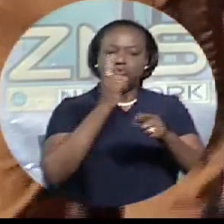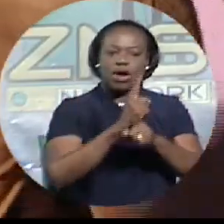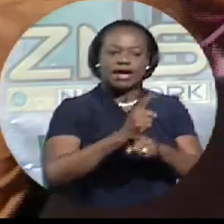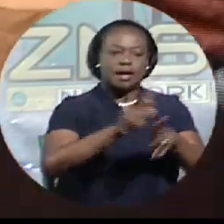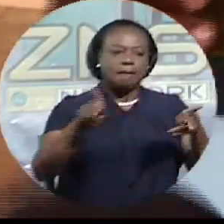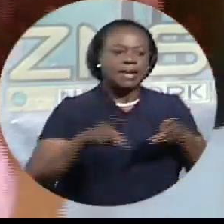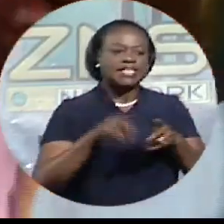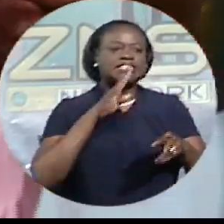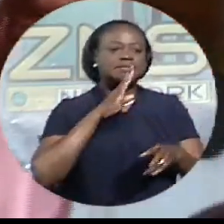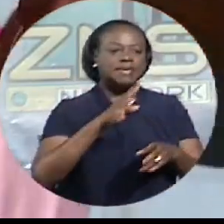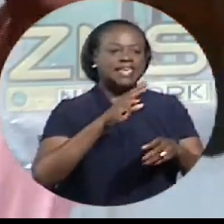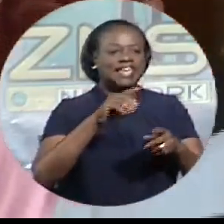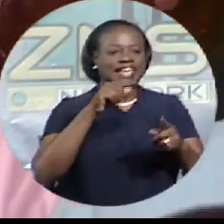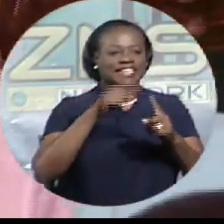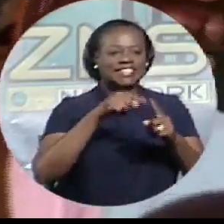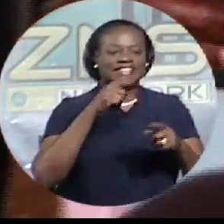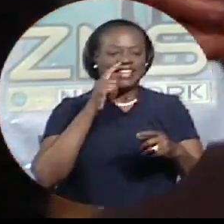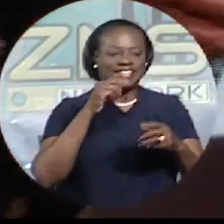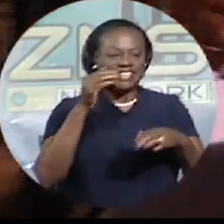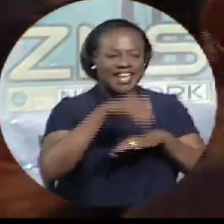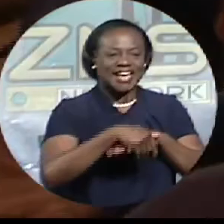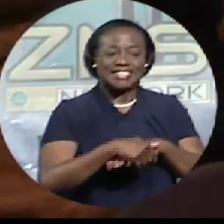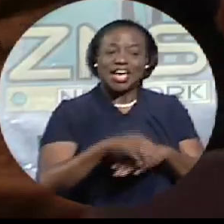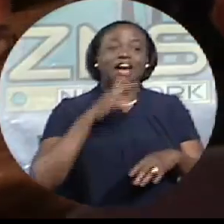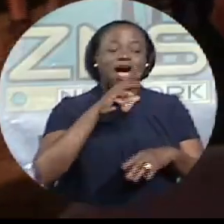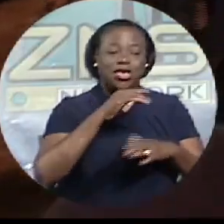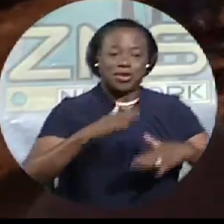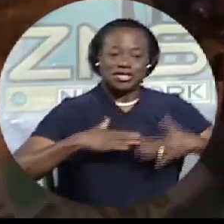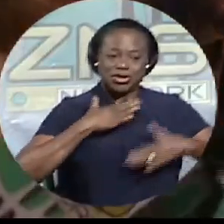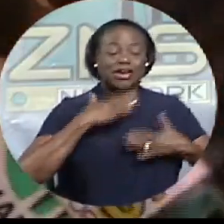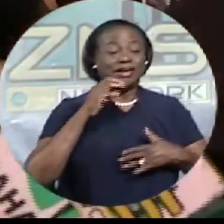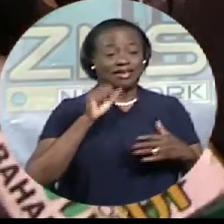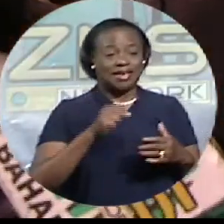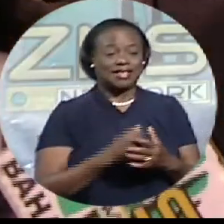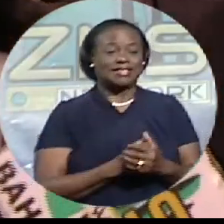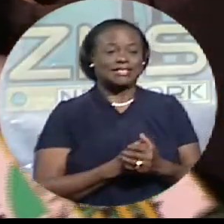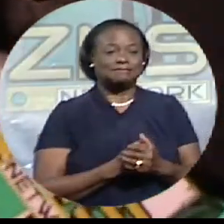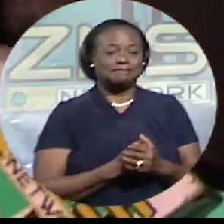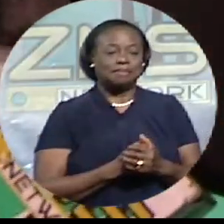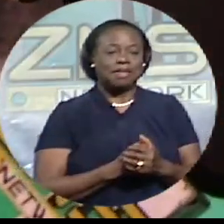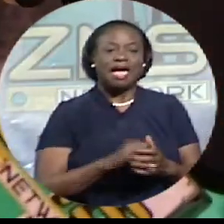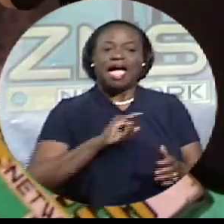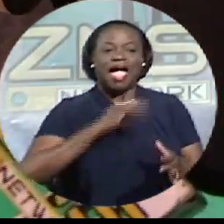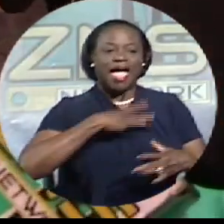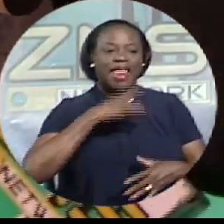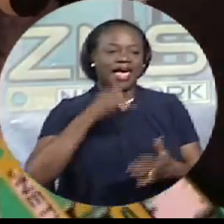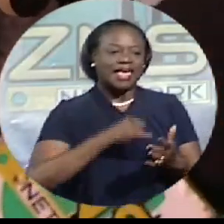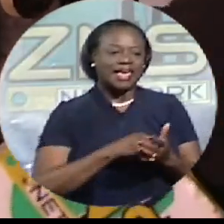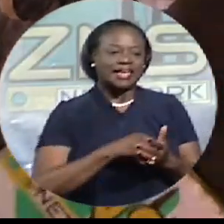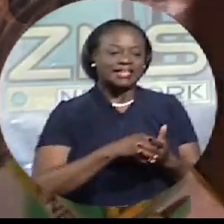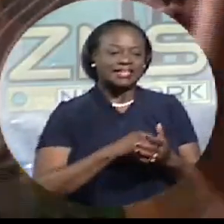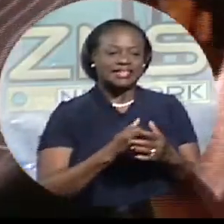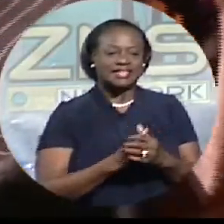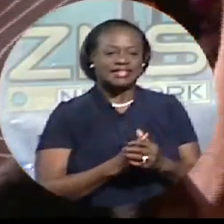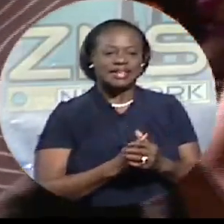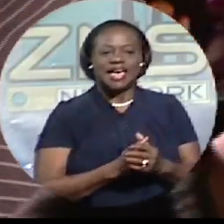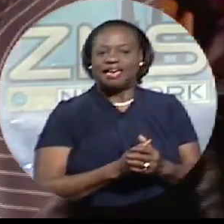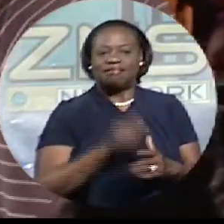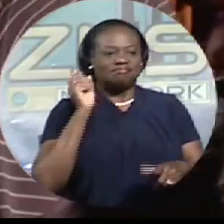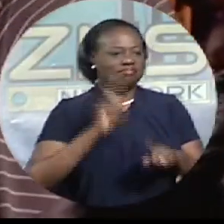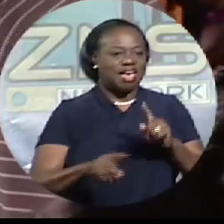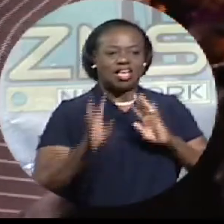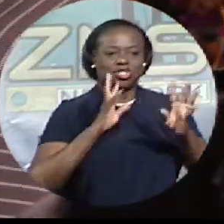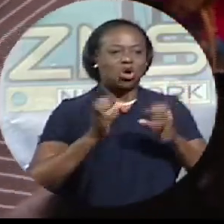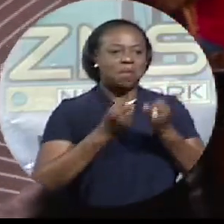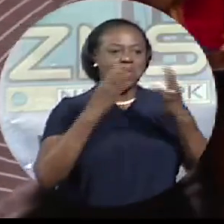enjoying because you look like you're bored. No, I am enjoying it, really, yeah. I like it. I don't speak too much English. So, you know, it's a